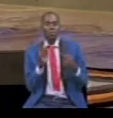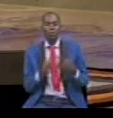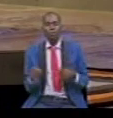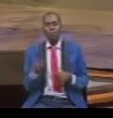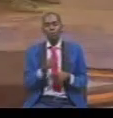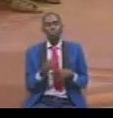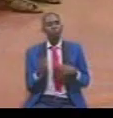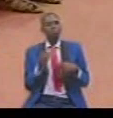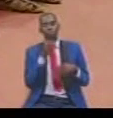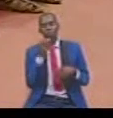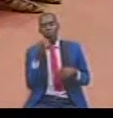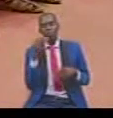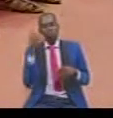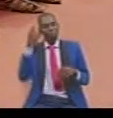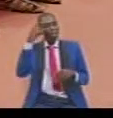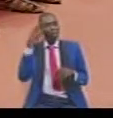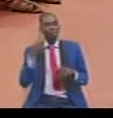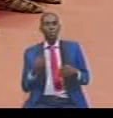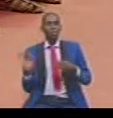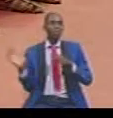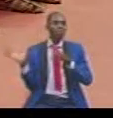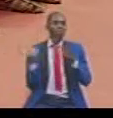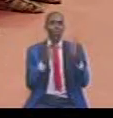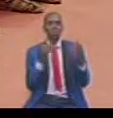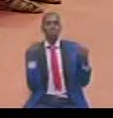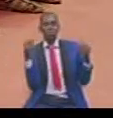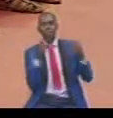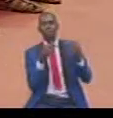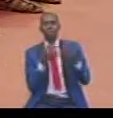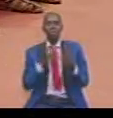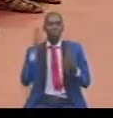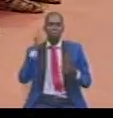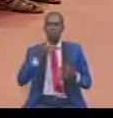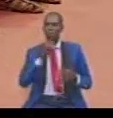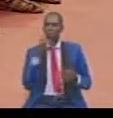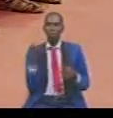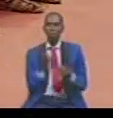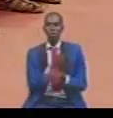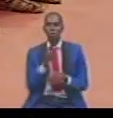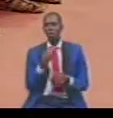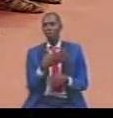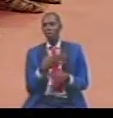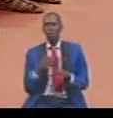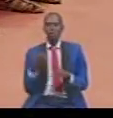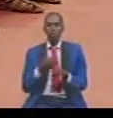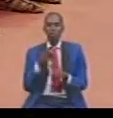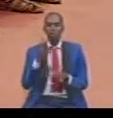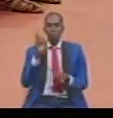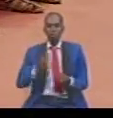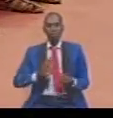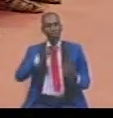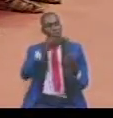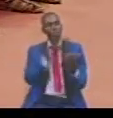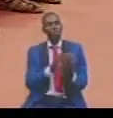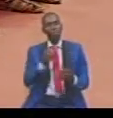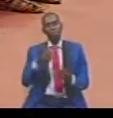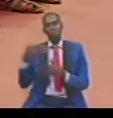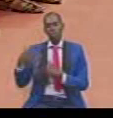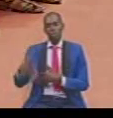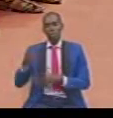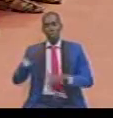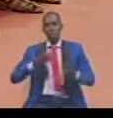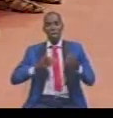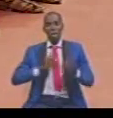take anything away from their life. They must still get to the other side. I must still get to the other